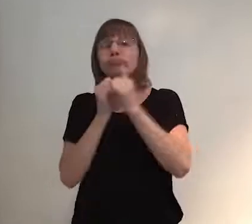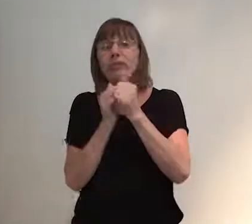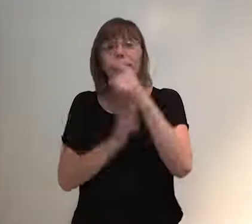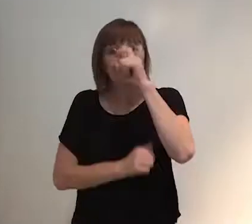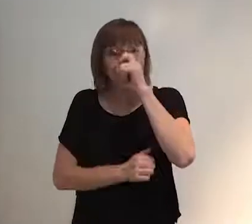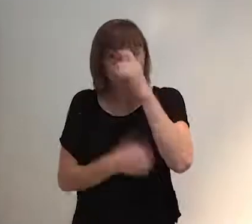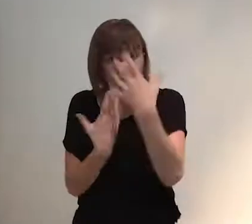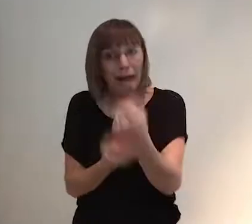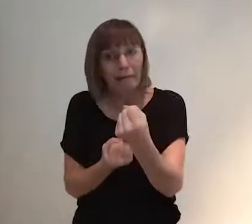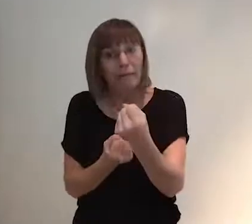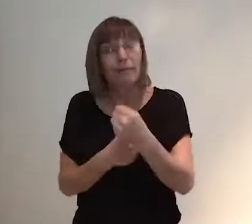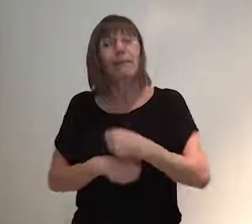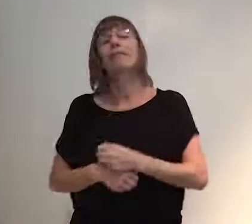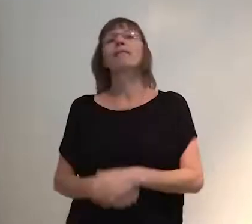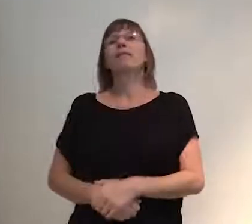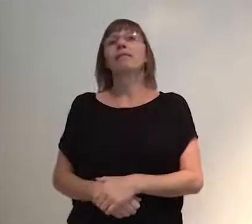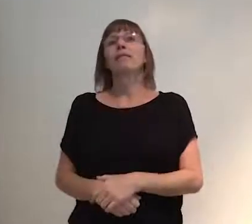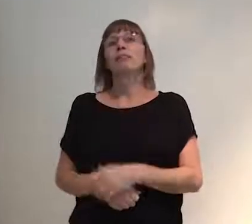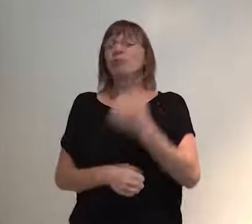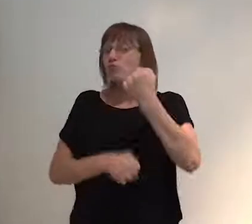brothers and sisters,